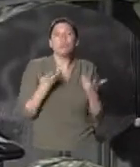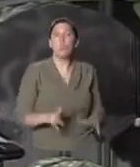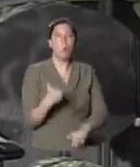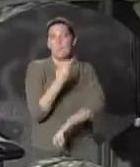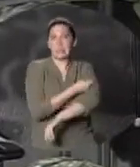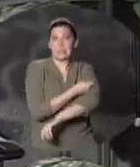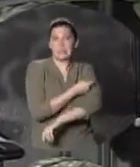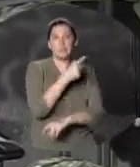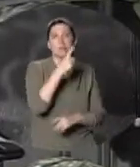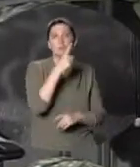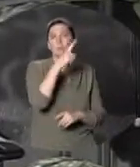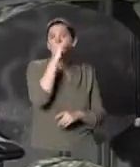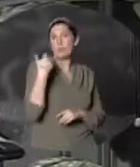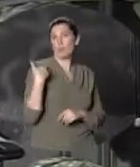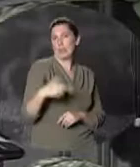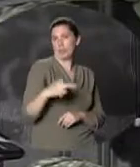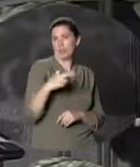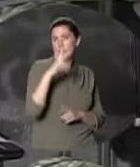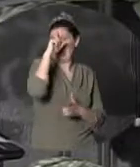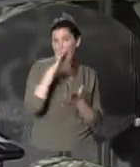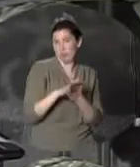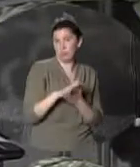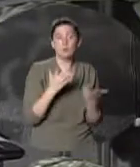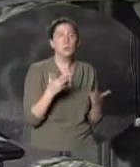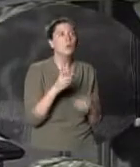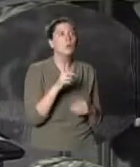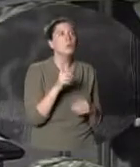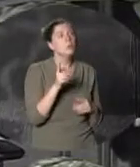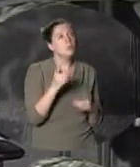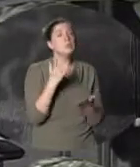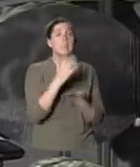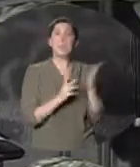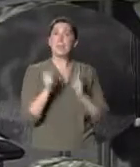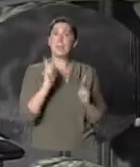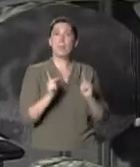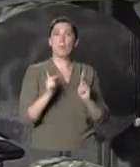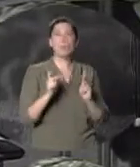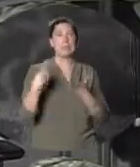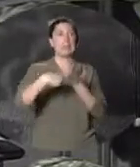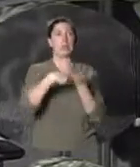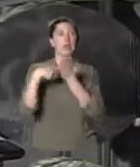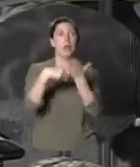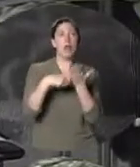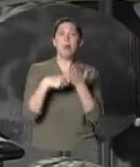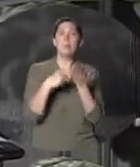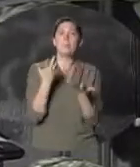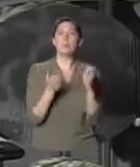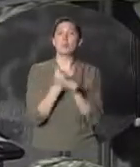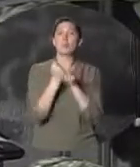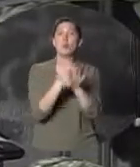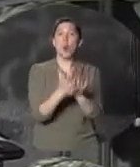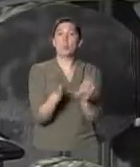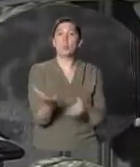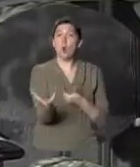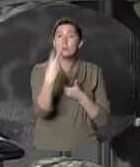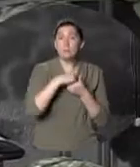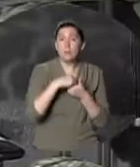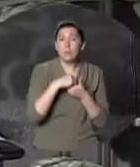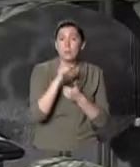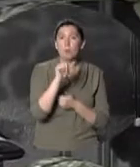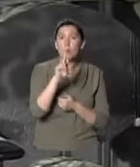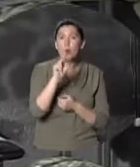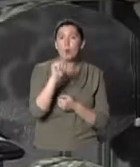vaccine. But what do you say to people that, there's the whole hot topic about it causing things like autism. So how do